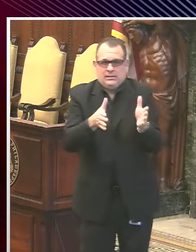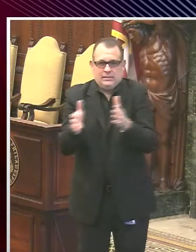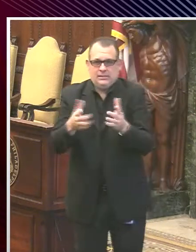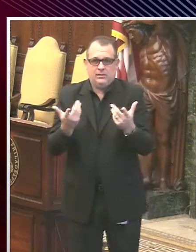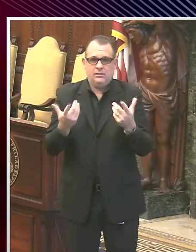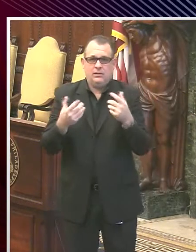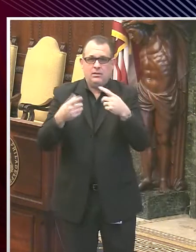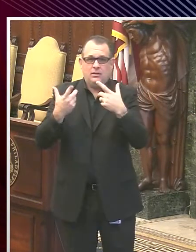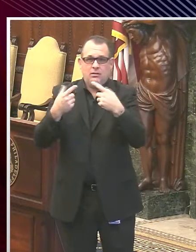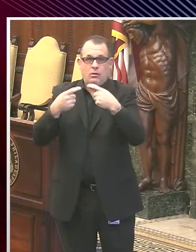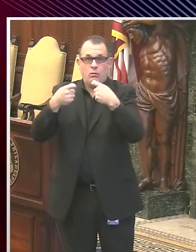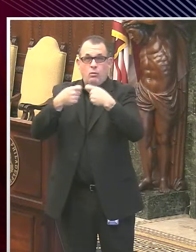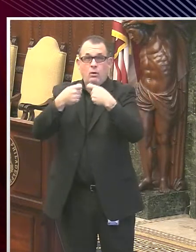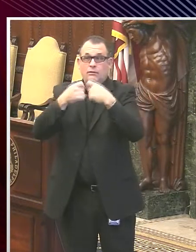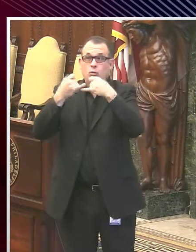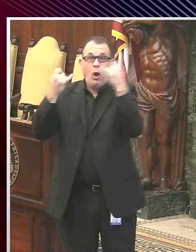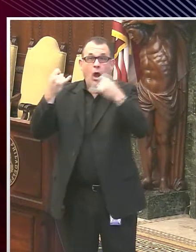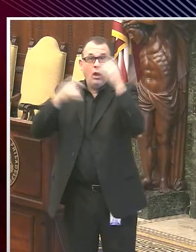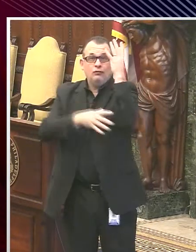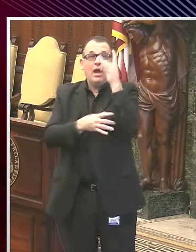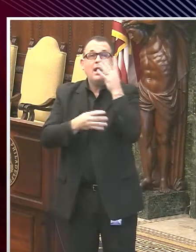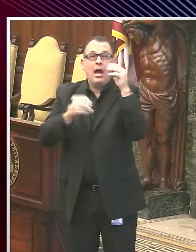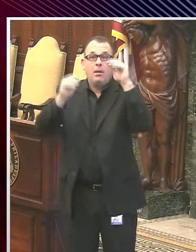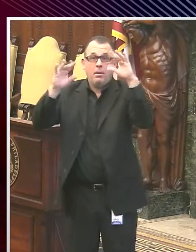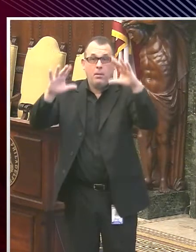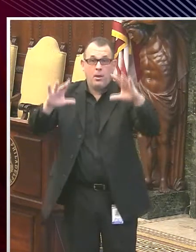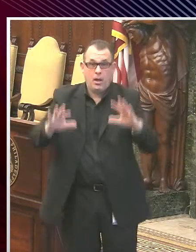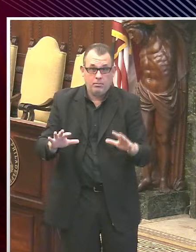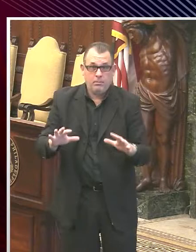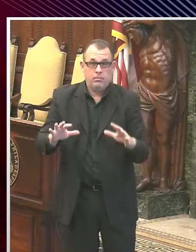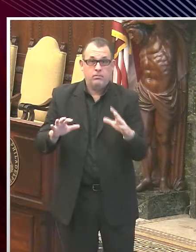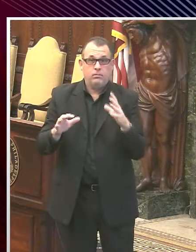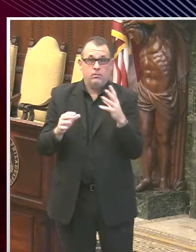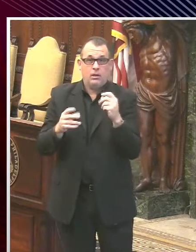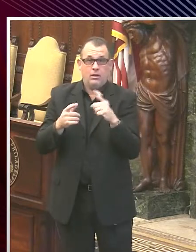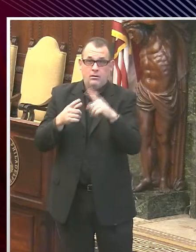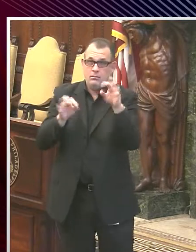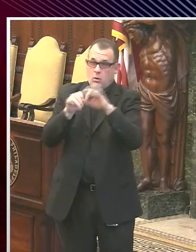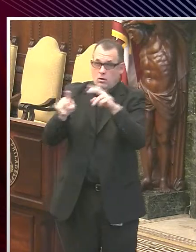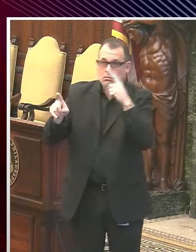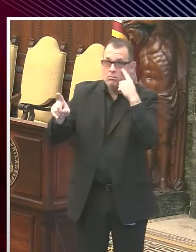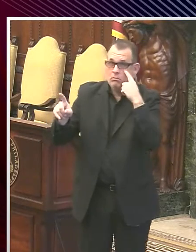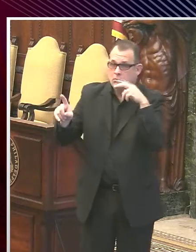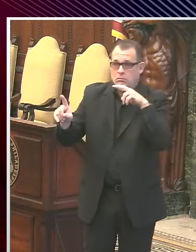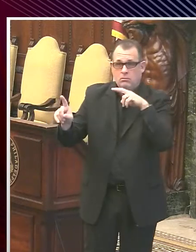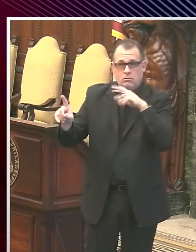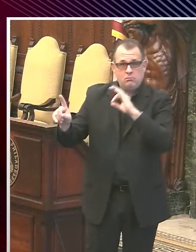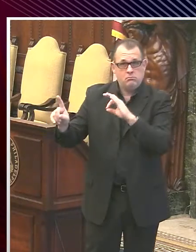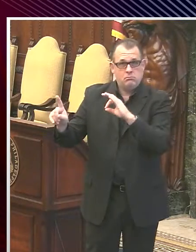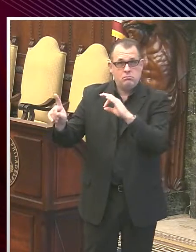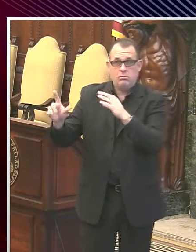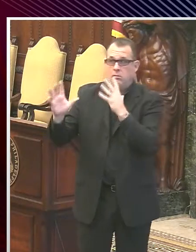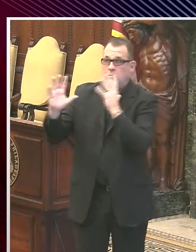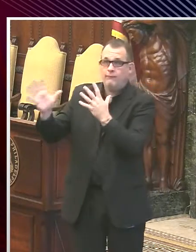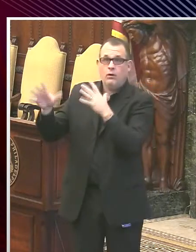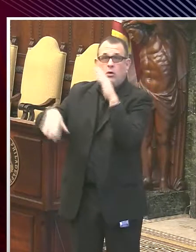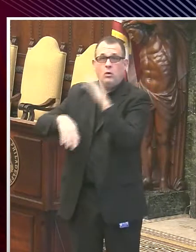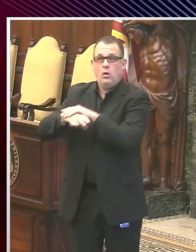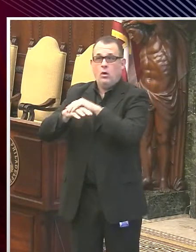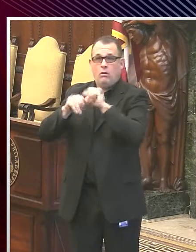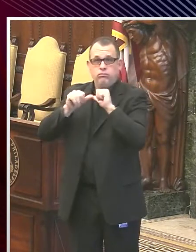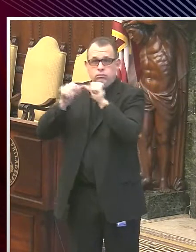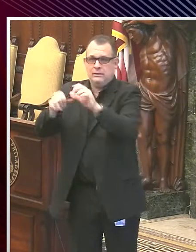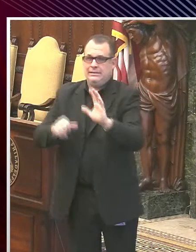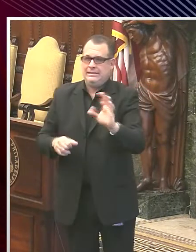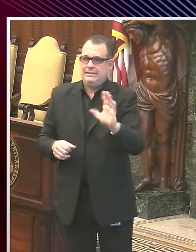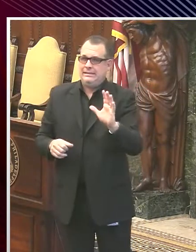trees unattended. We hope that this holiday season is magical for everyone, so we need to avoid any such potential tragedies. And now Dr.